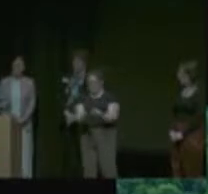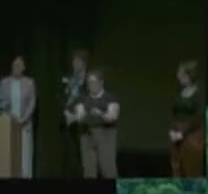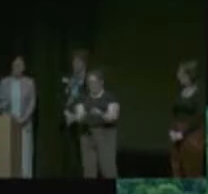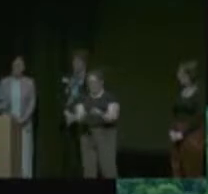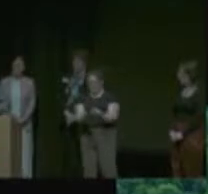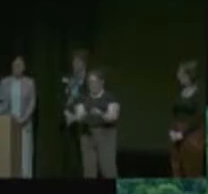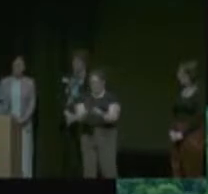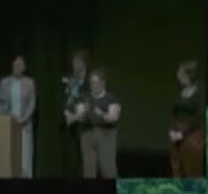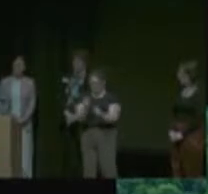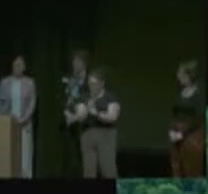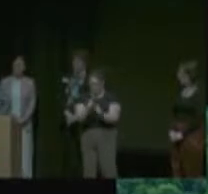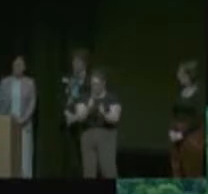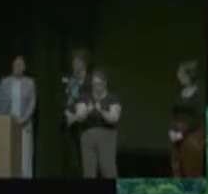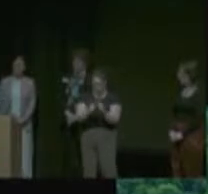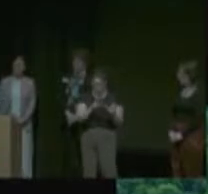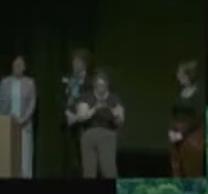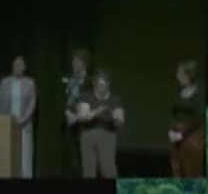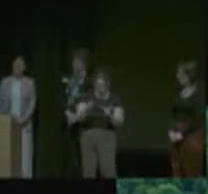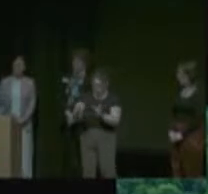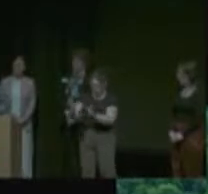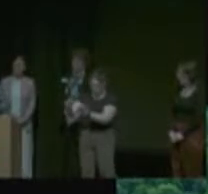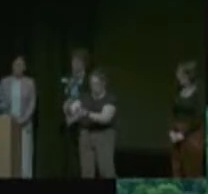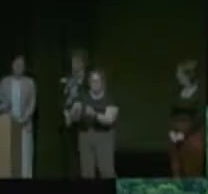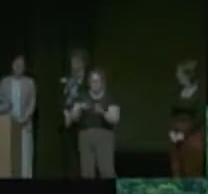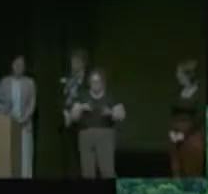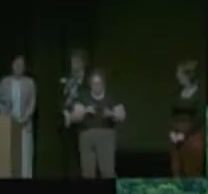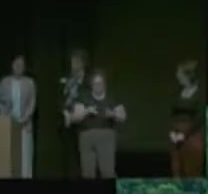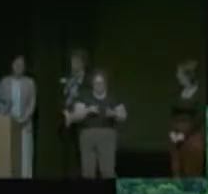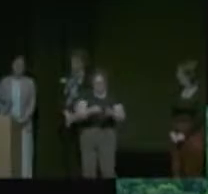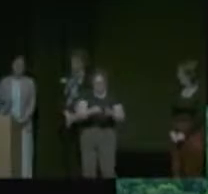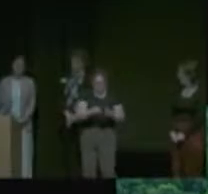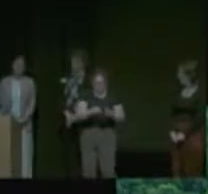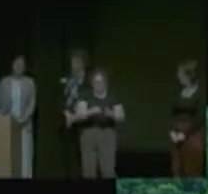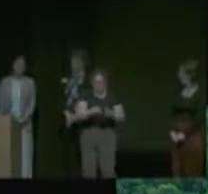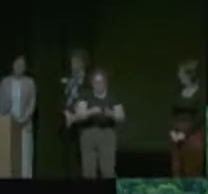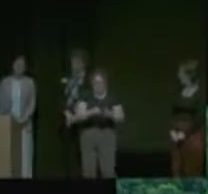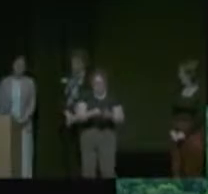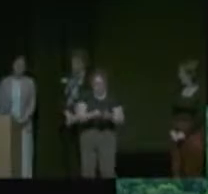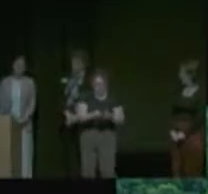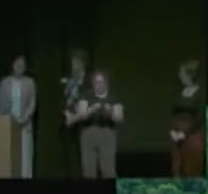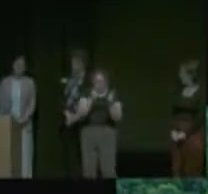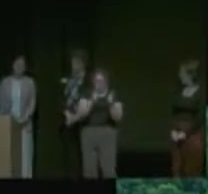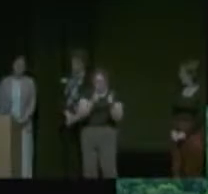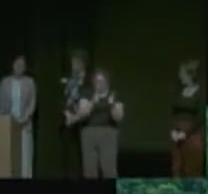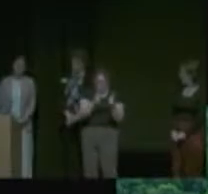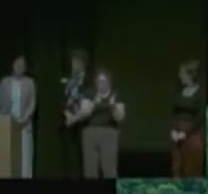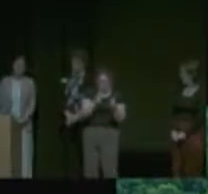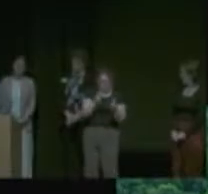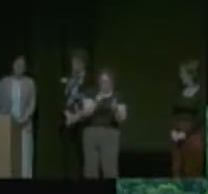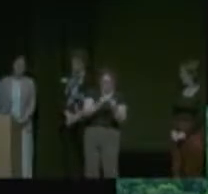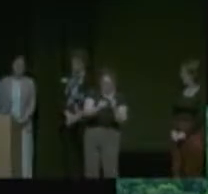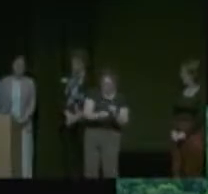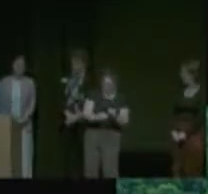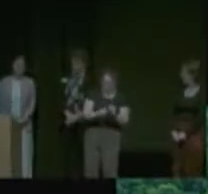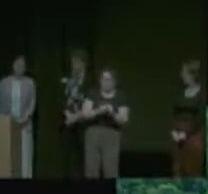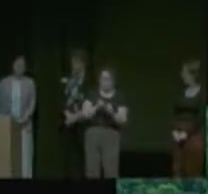narrow it down to where we think it is and only remove very small sections of the pipe to unclog it. So we do